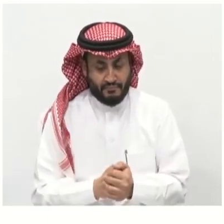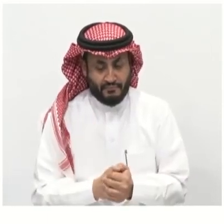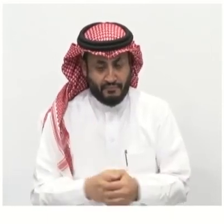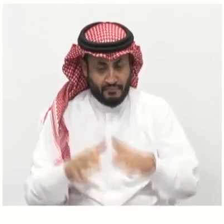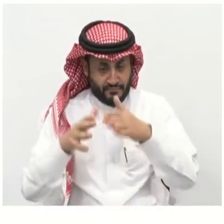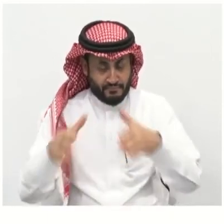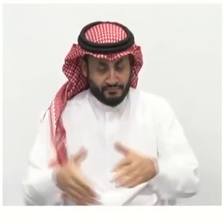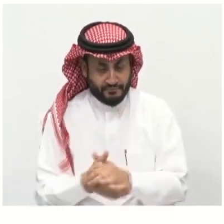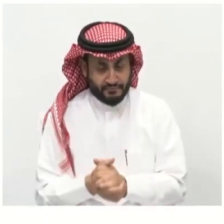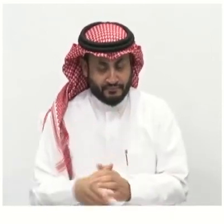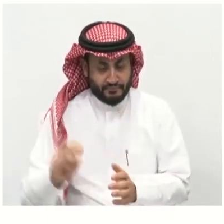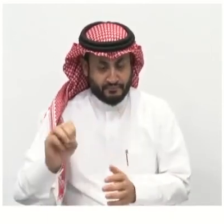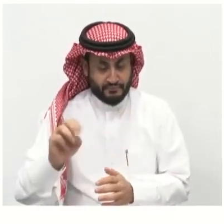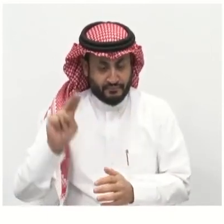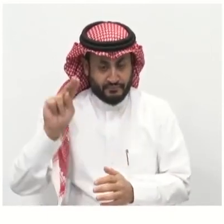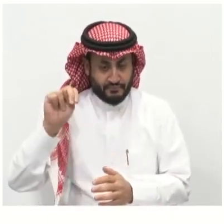mountain.